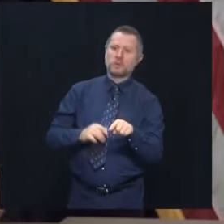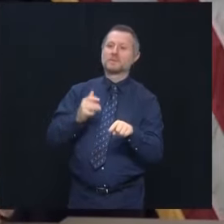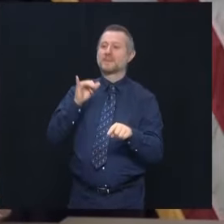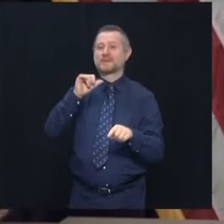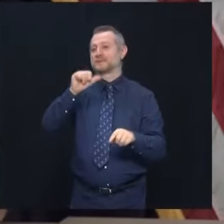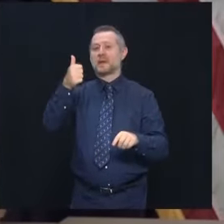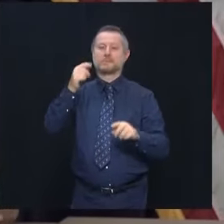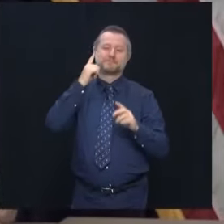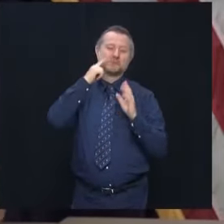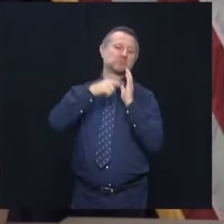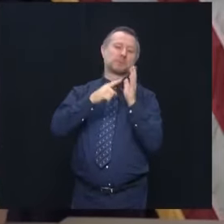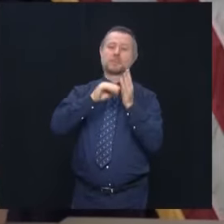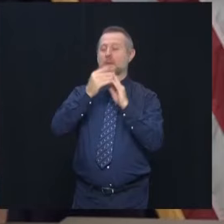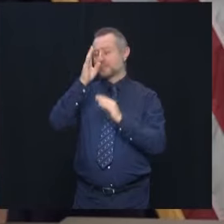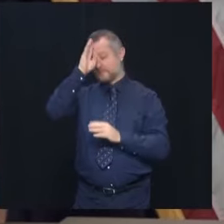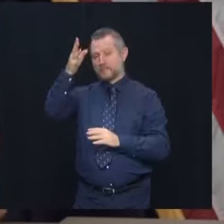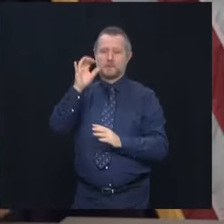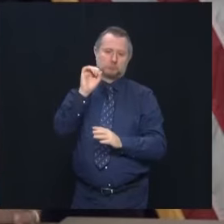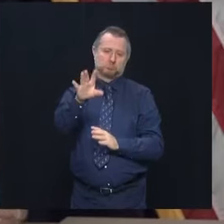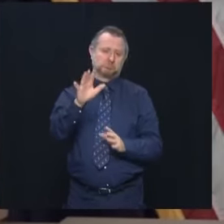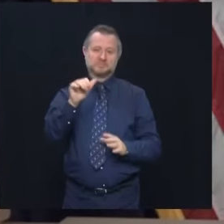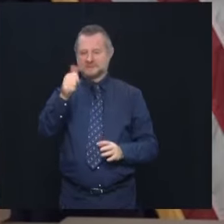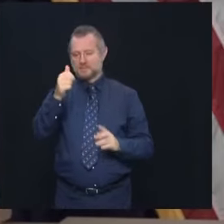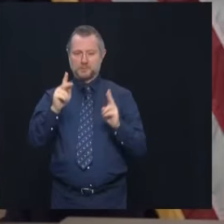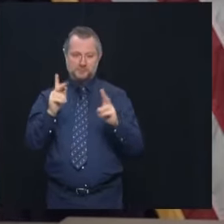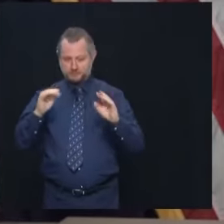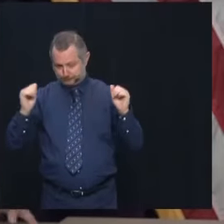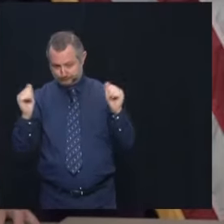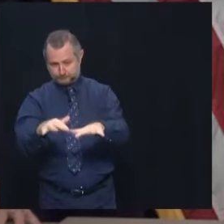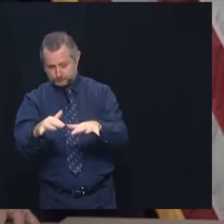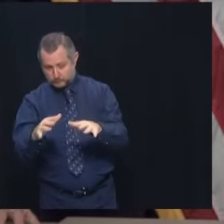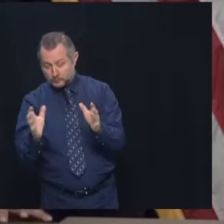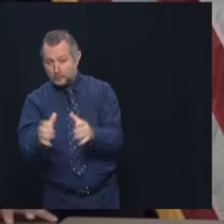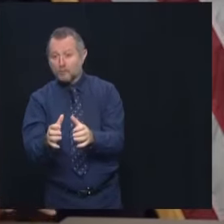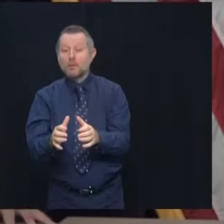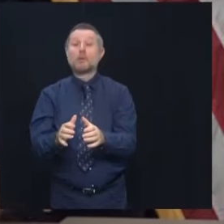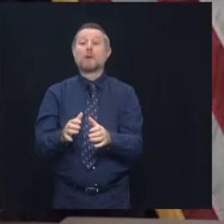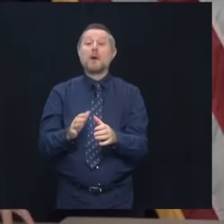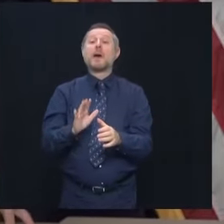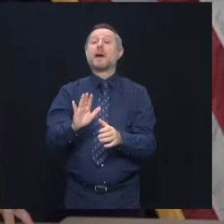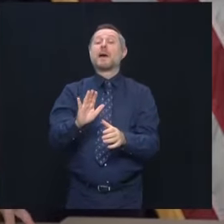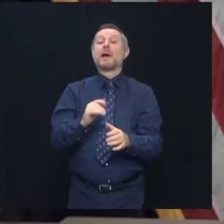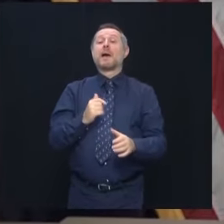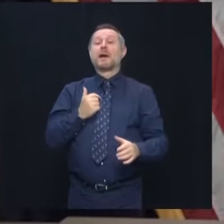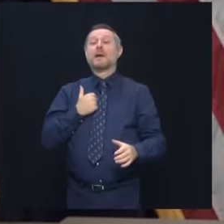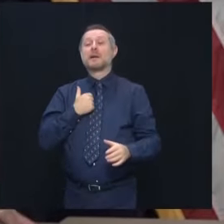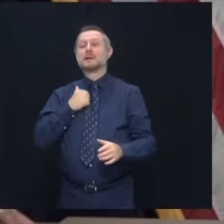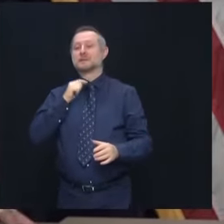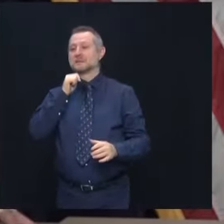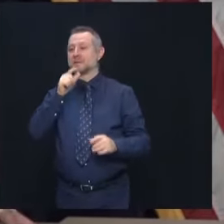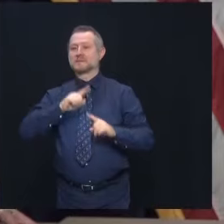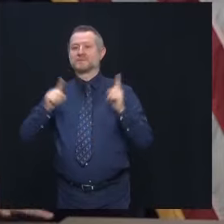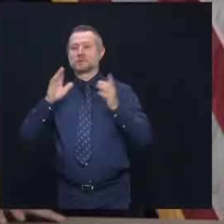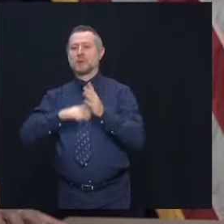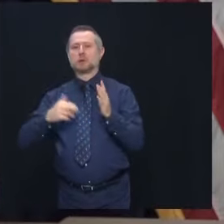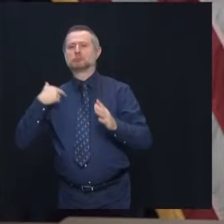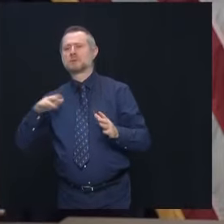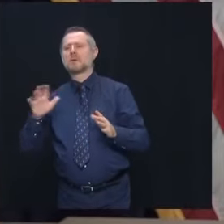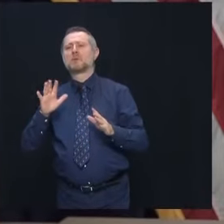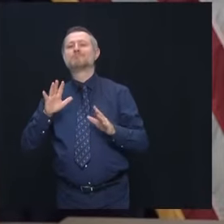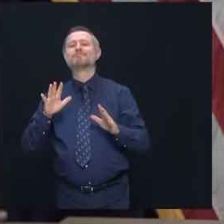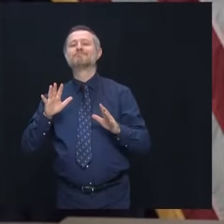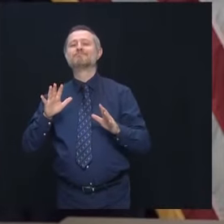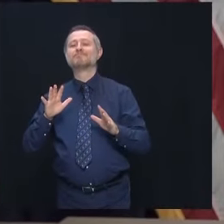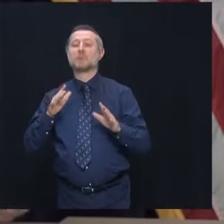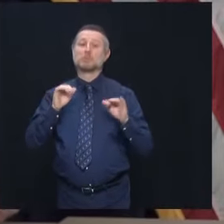just for example's sake, 10 people, then you're not saying a religious institution is being treated differently than any other institution because the